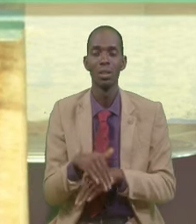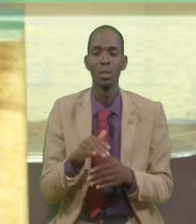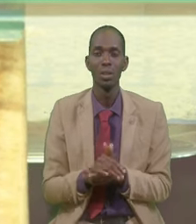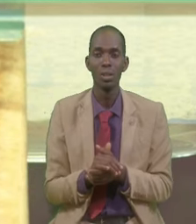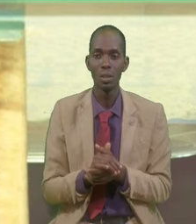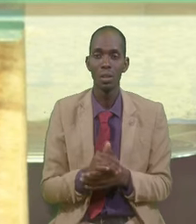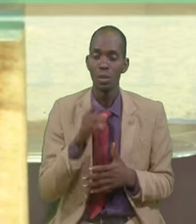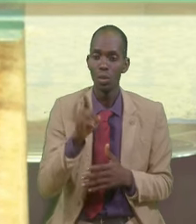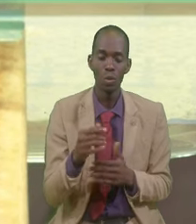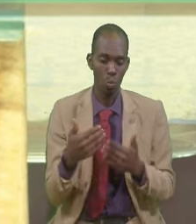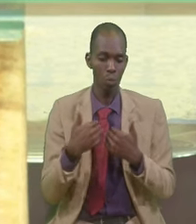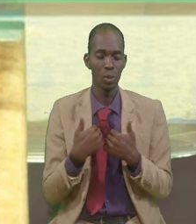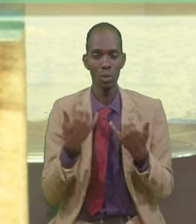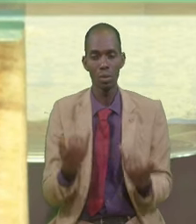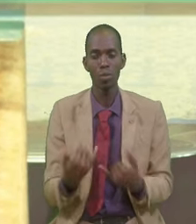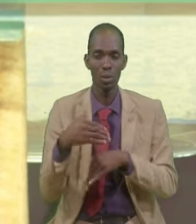You're possessed tonight.